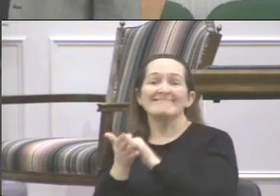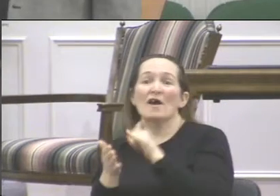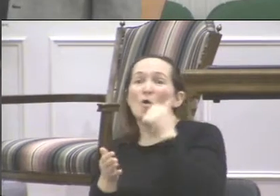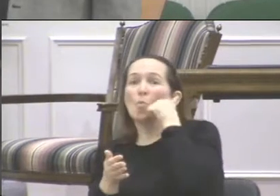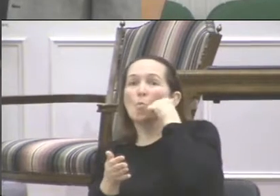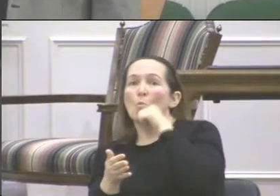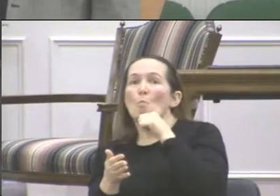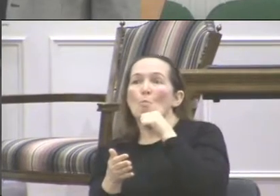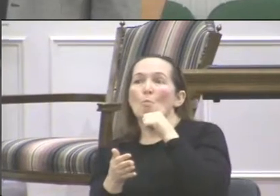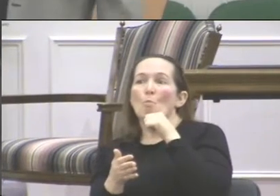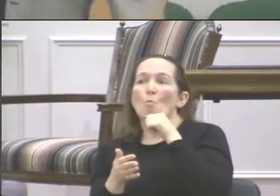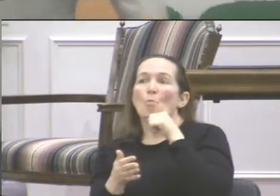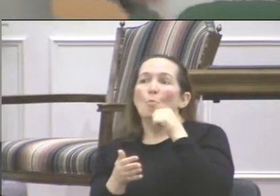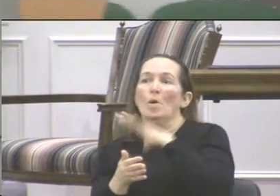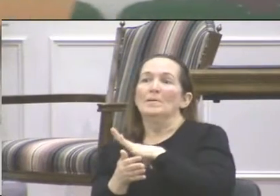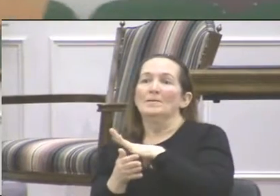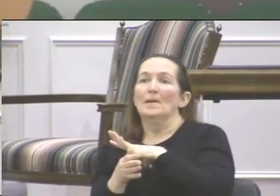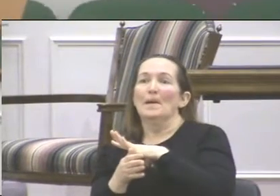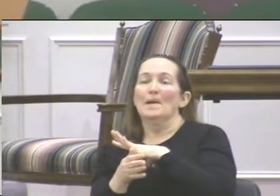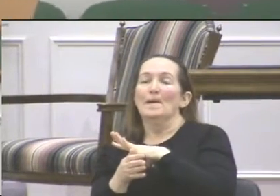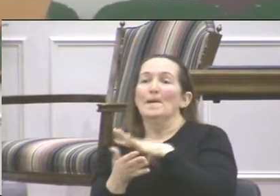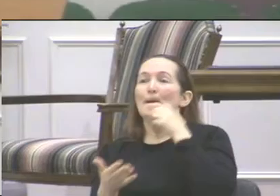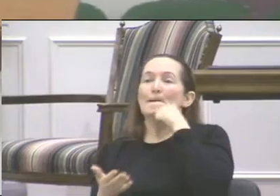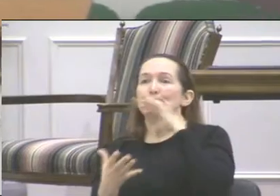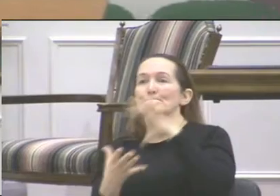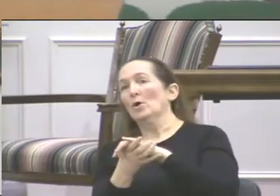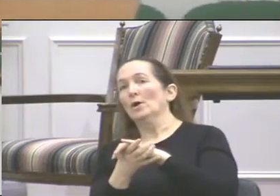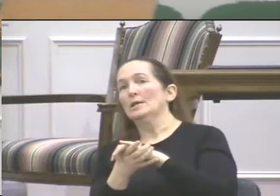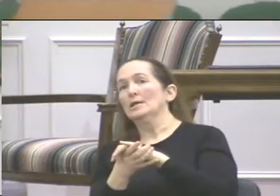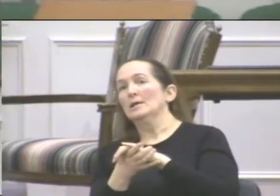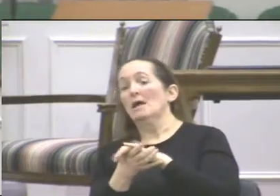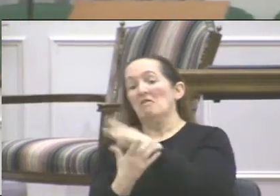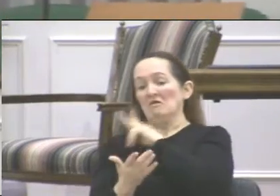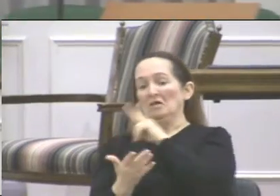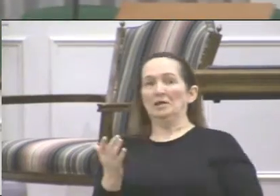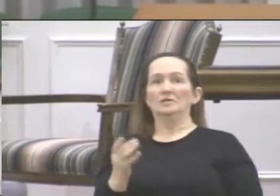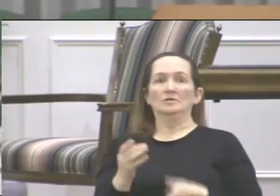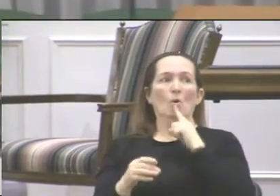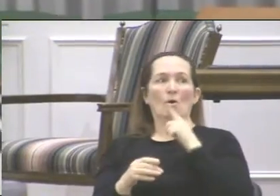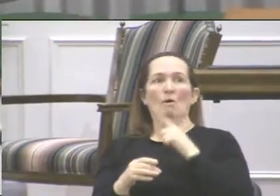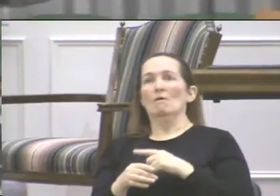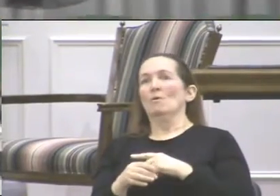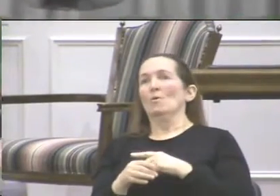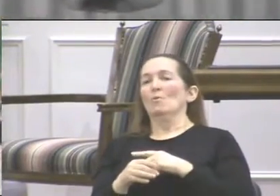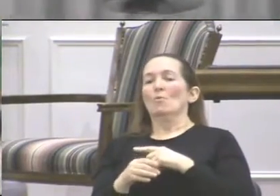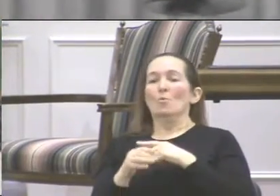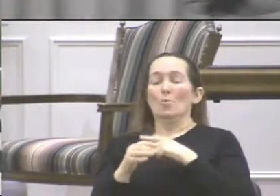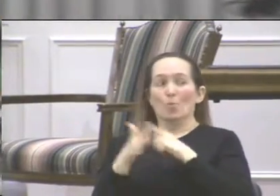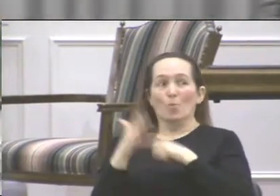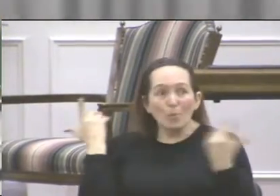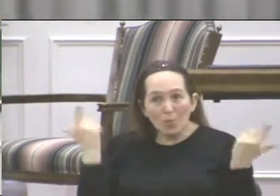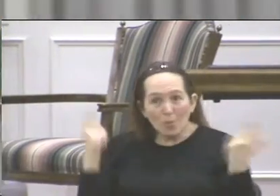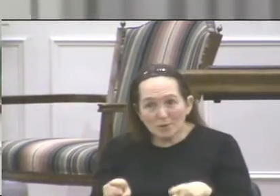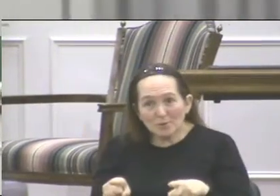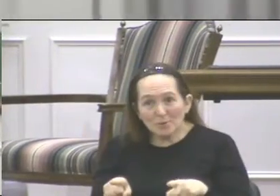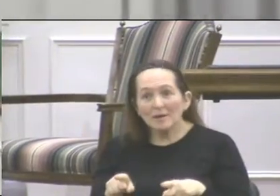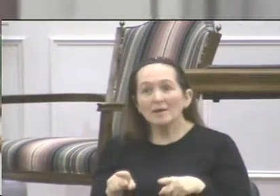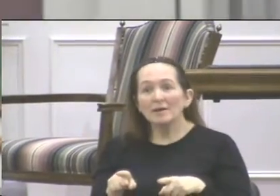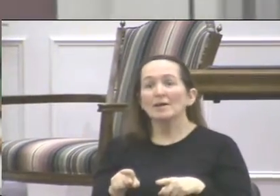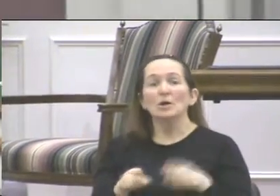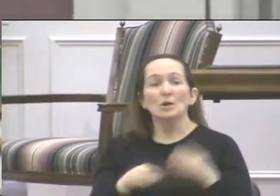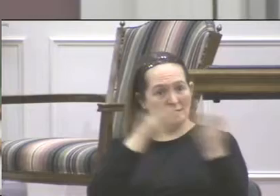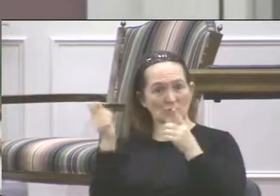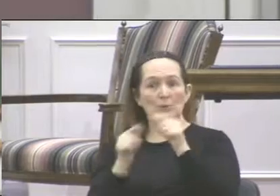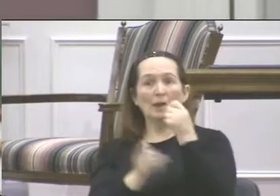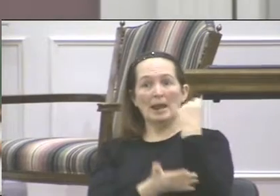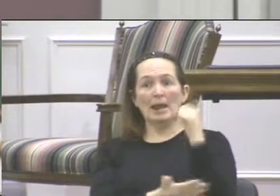married. The king is like, whoa, what is going on here? He goes and has her given